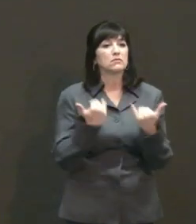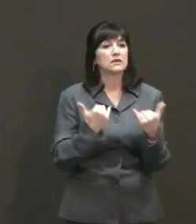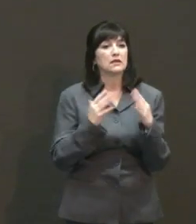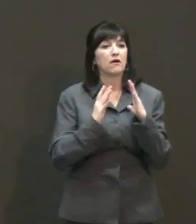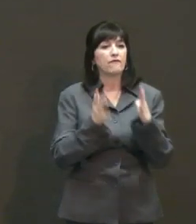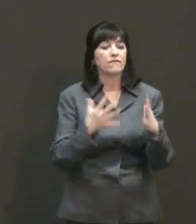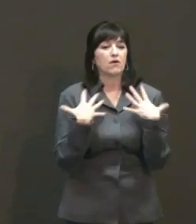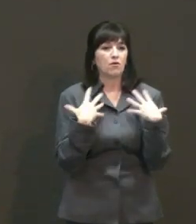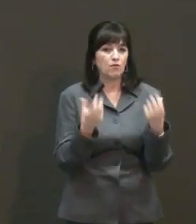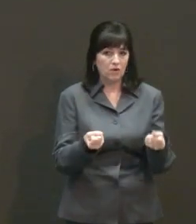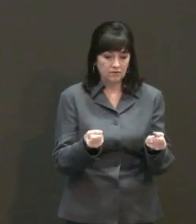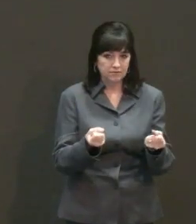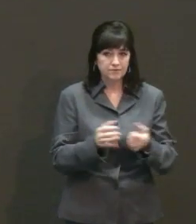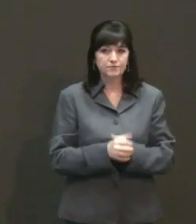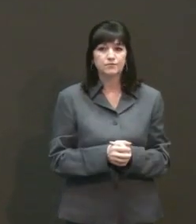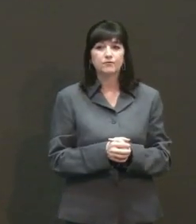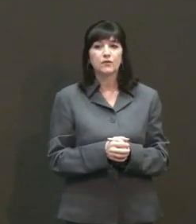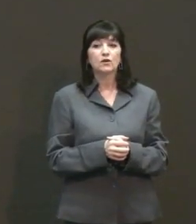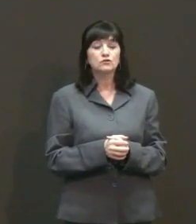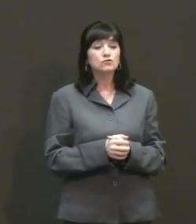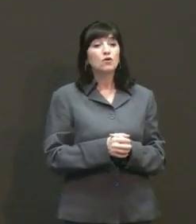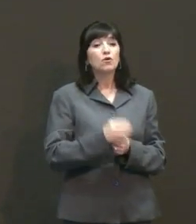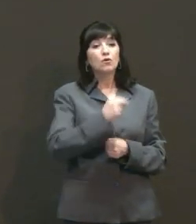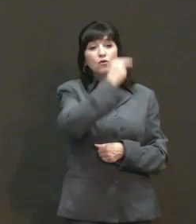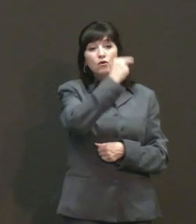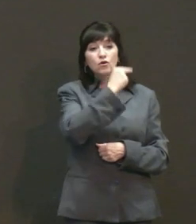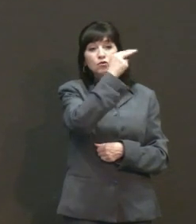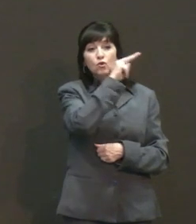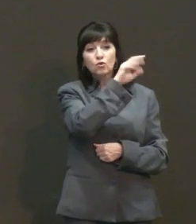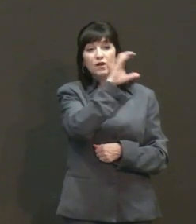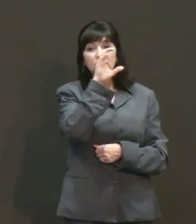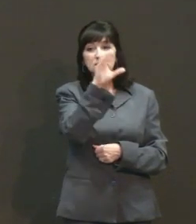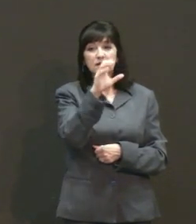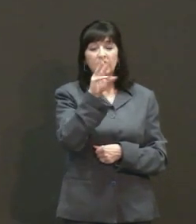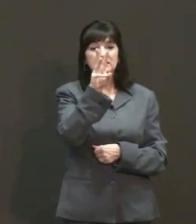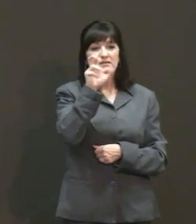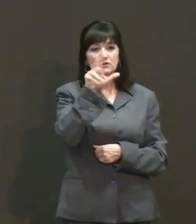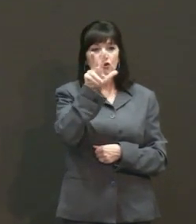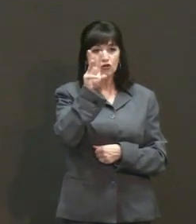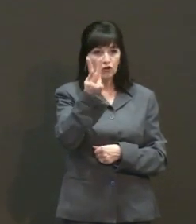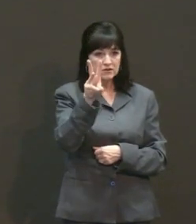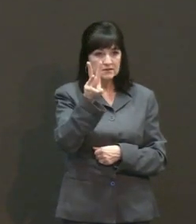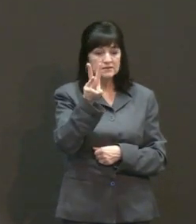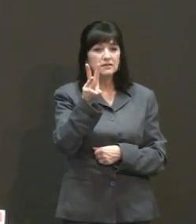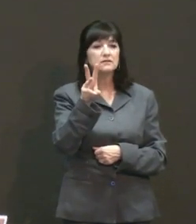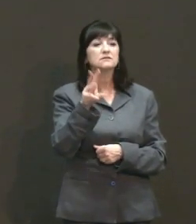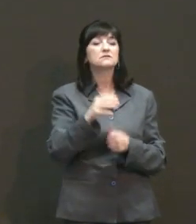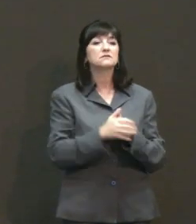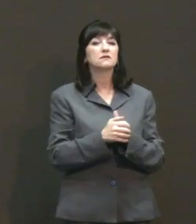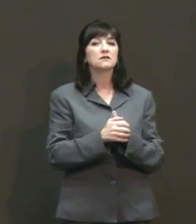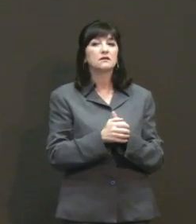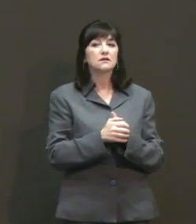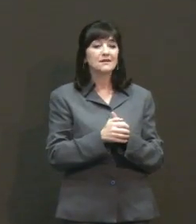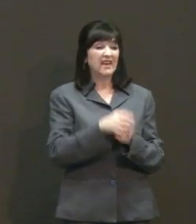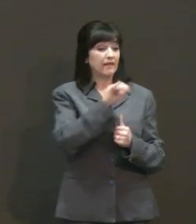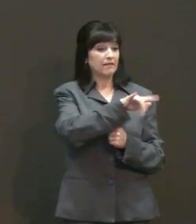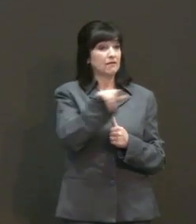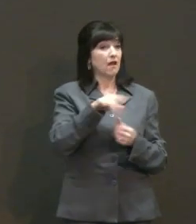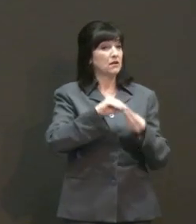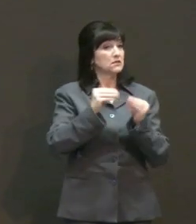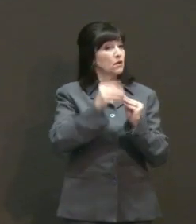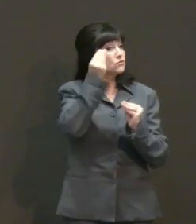county? 636 positive cases in Newcastle County as of yesterday. These numbers will be higher today, of